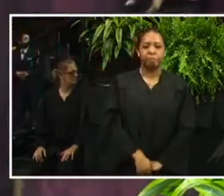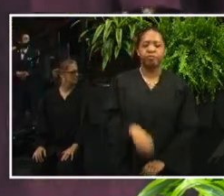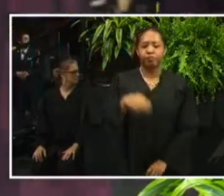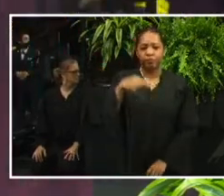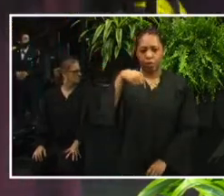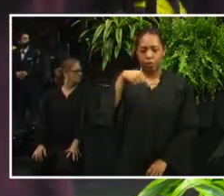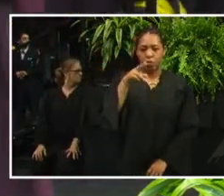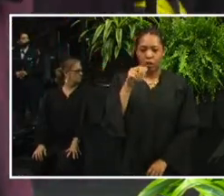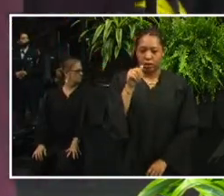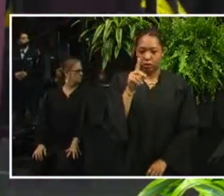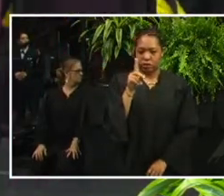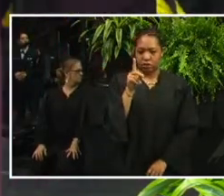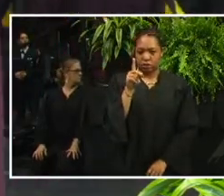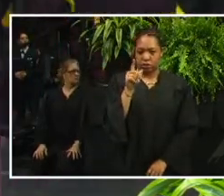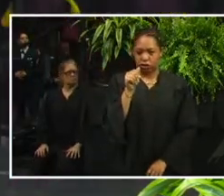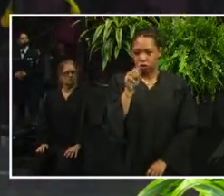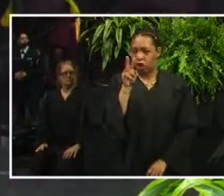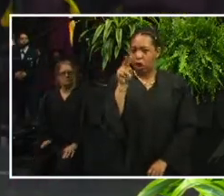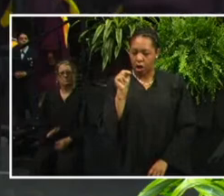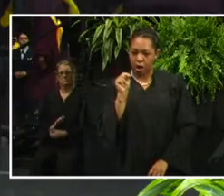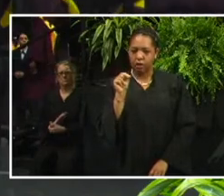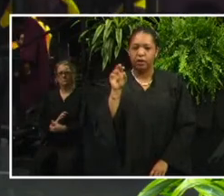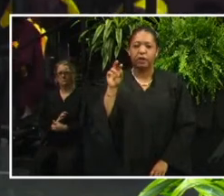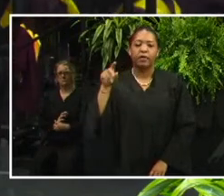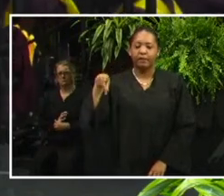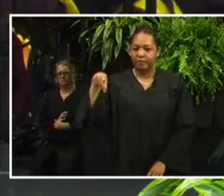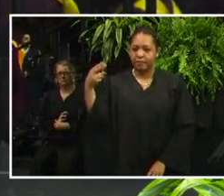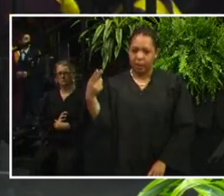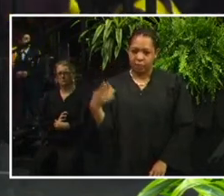Quadon Kampala Phillips.